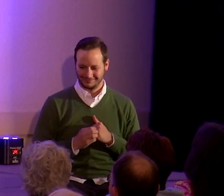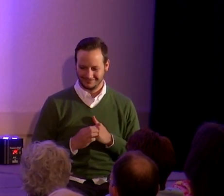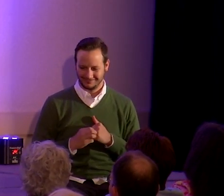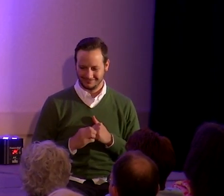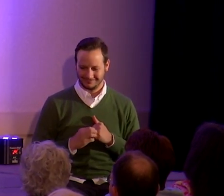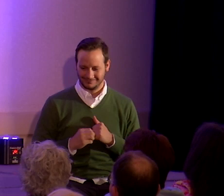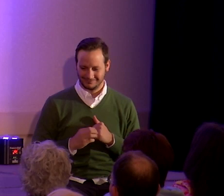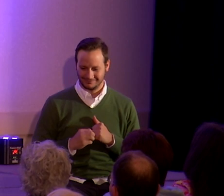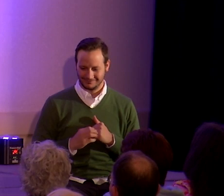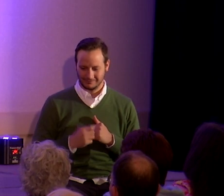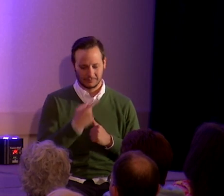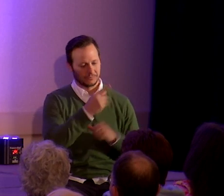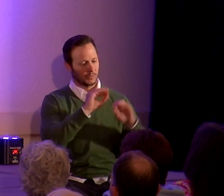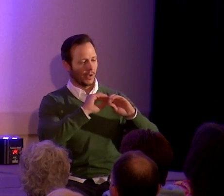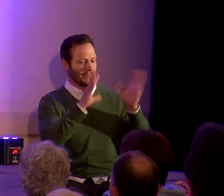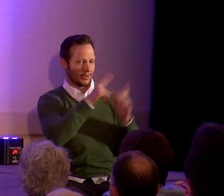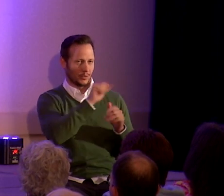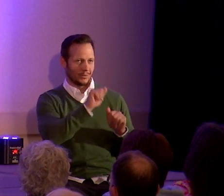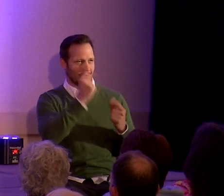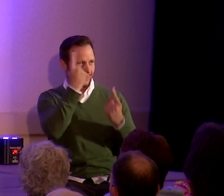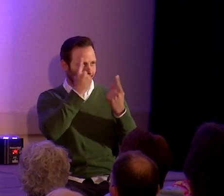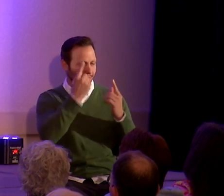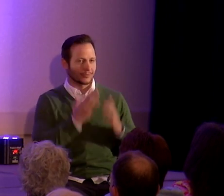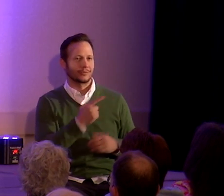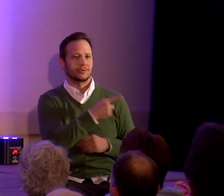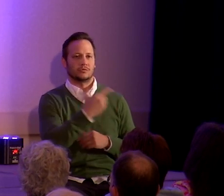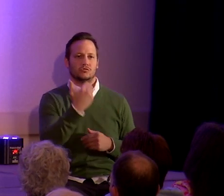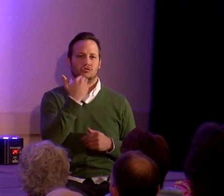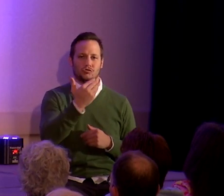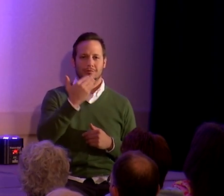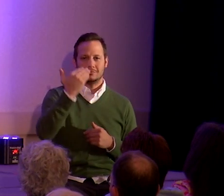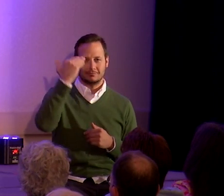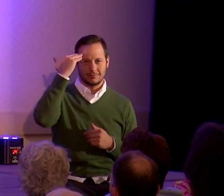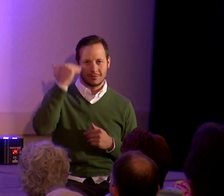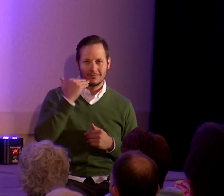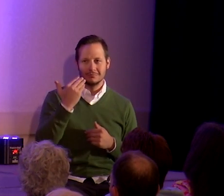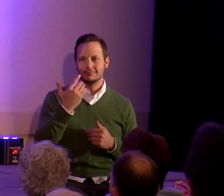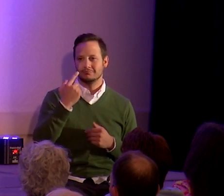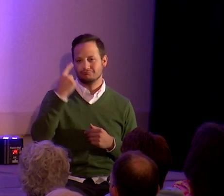You're clearly a thinker. You've got a good head on your shoulders.